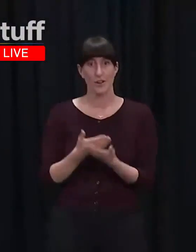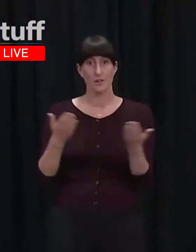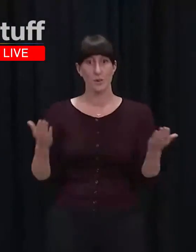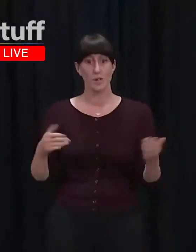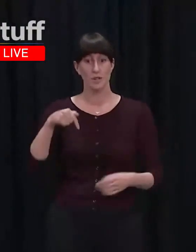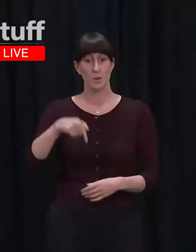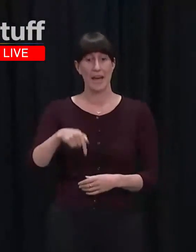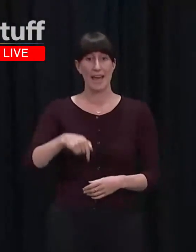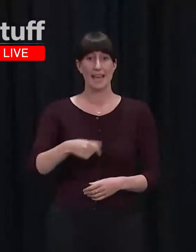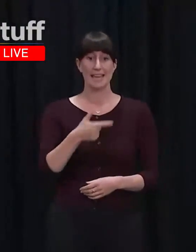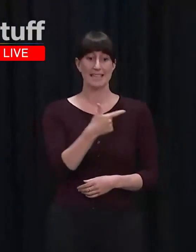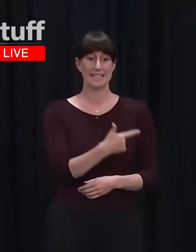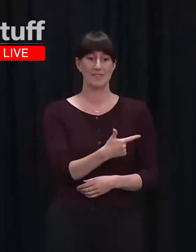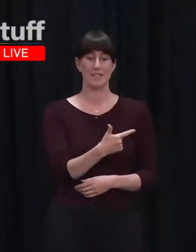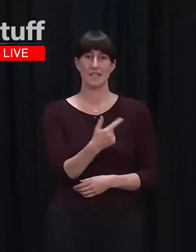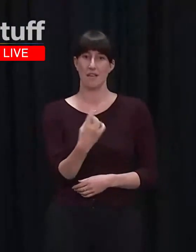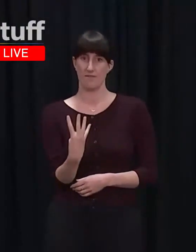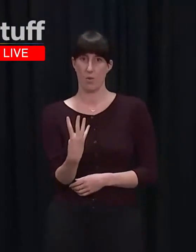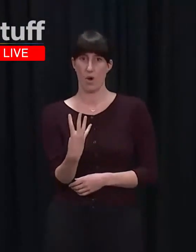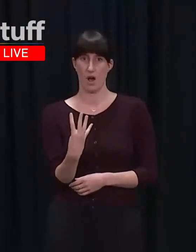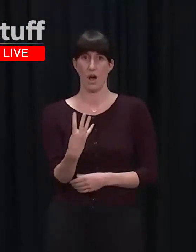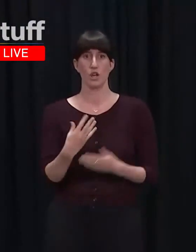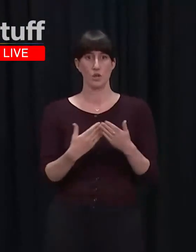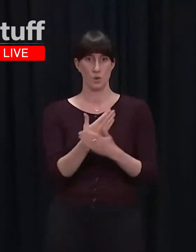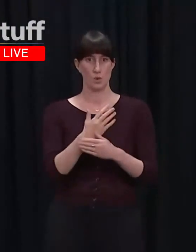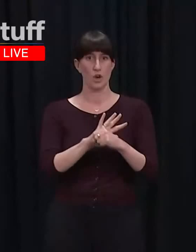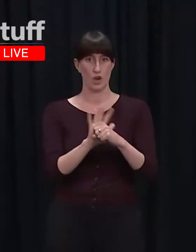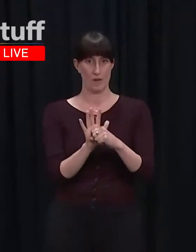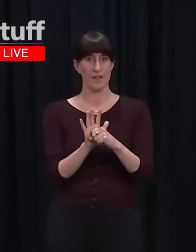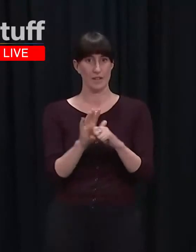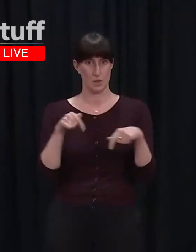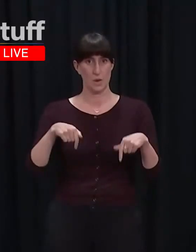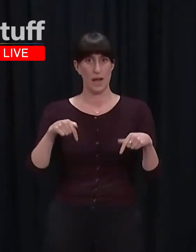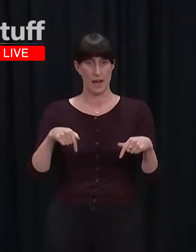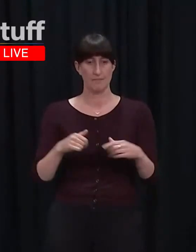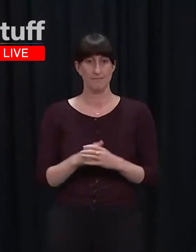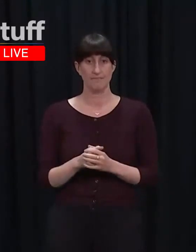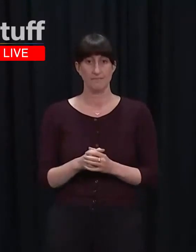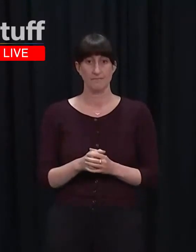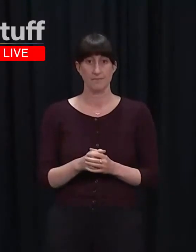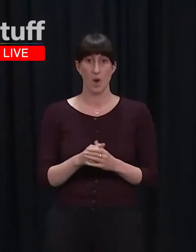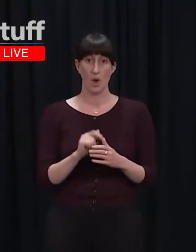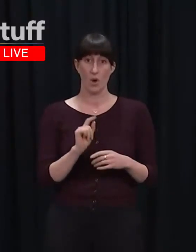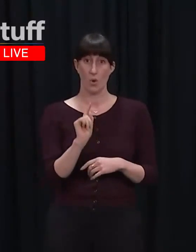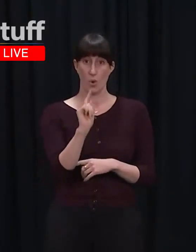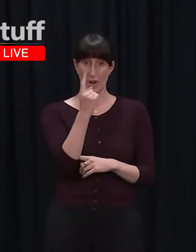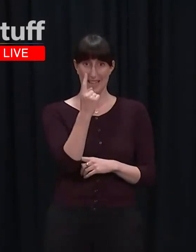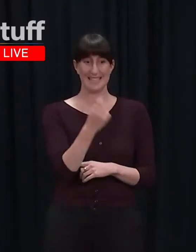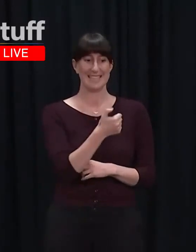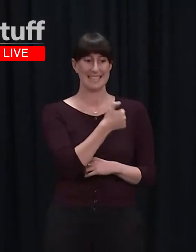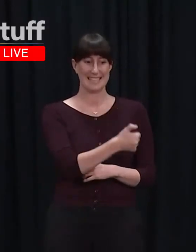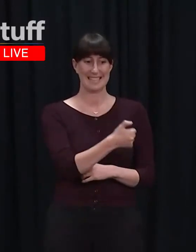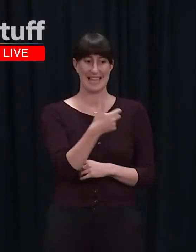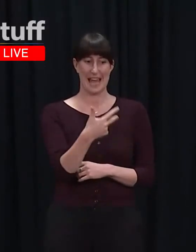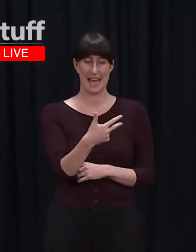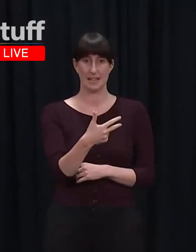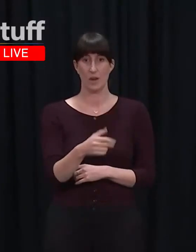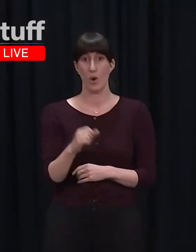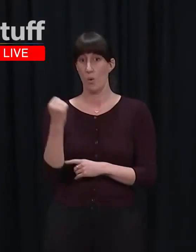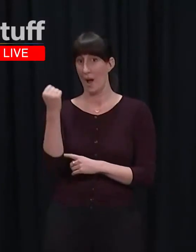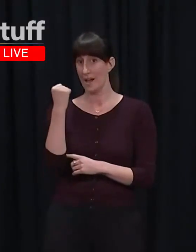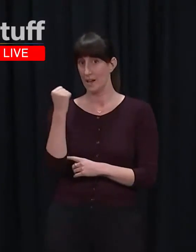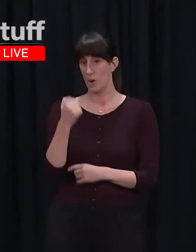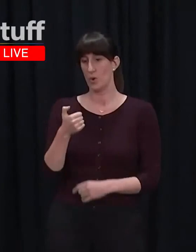there are 74 new Covid-19 cases to report in the community. 68 of these are in Auckland and 6 are in